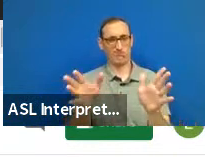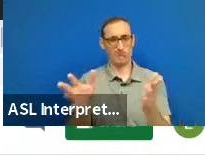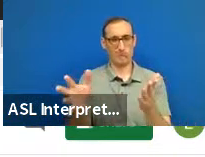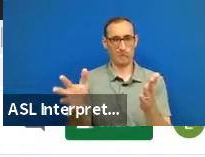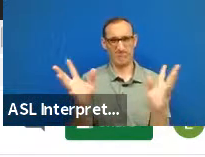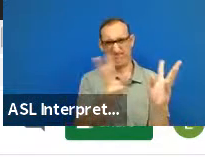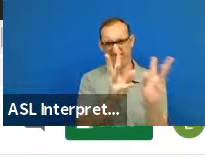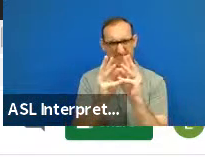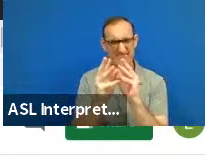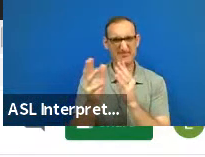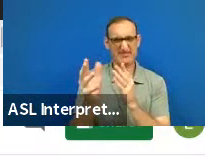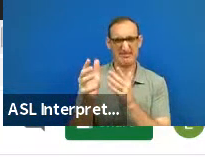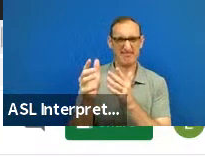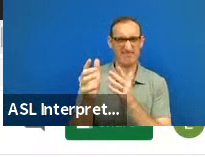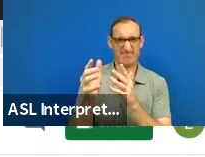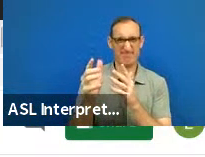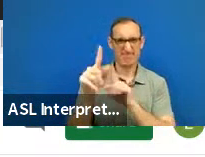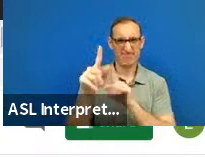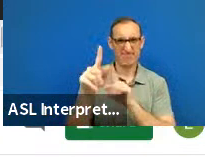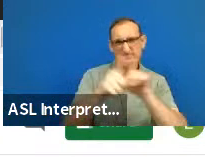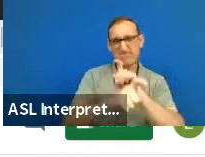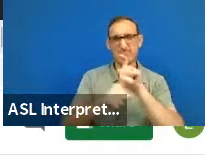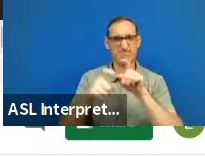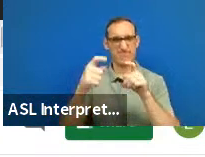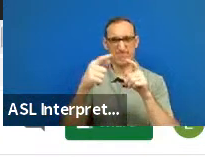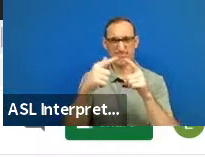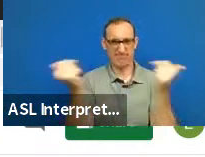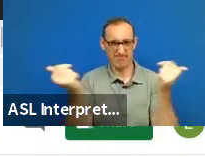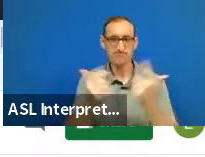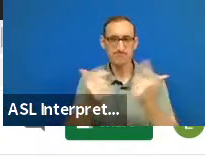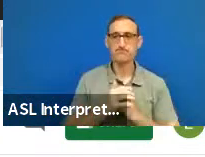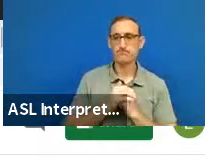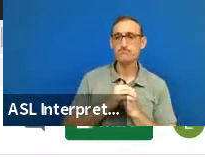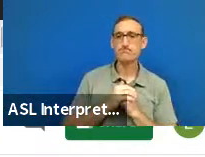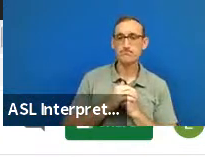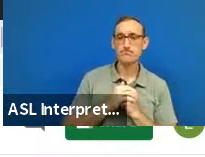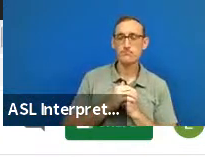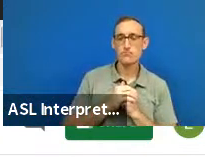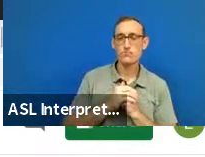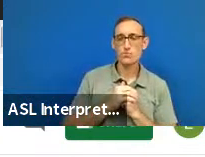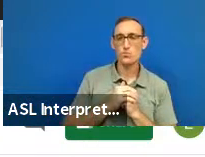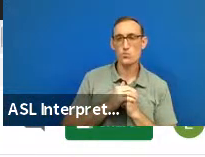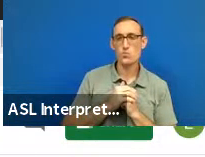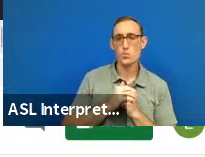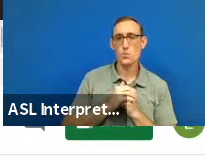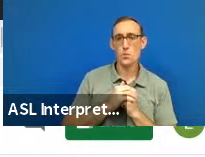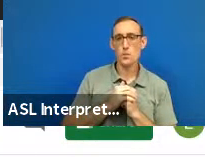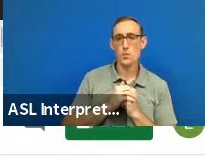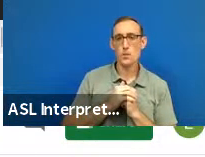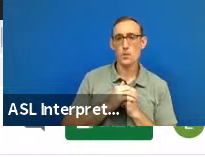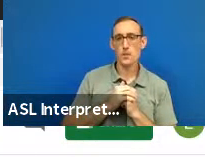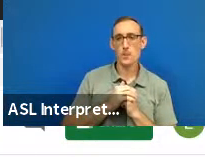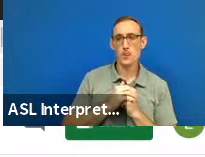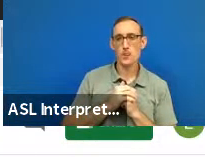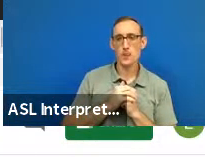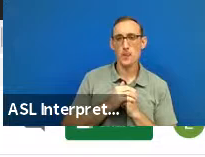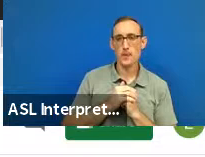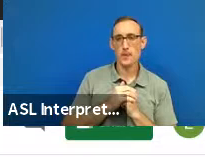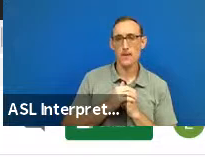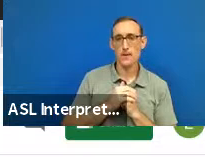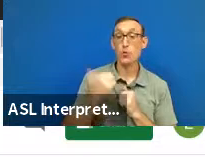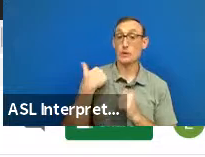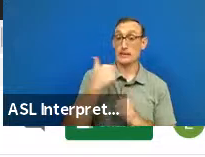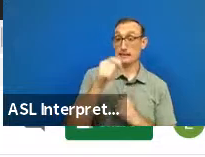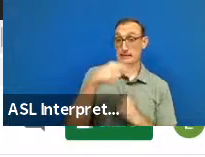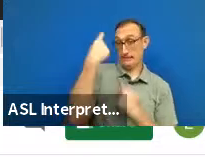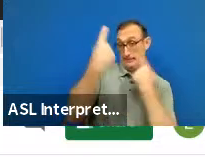take the temperature of how we are seen publicly as a